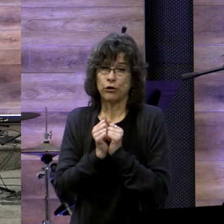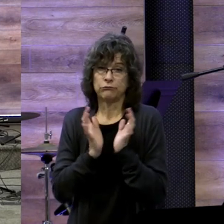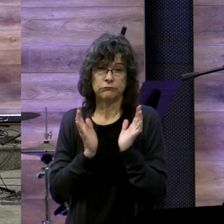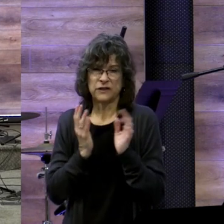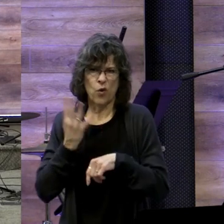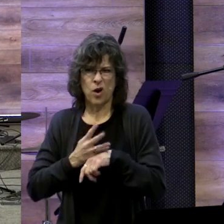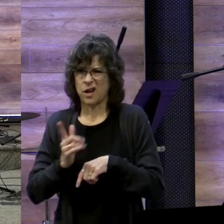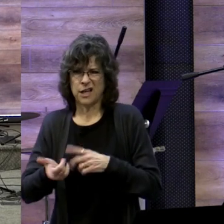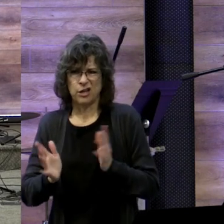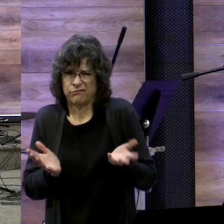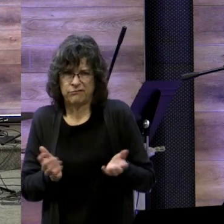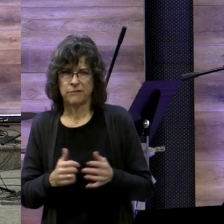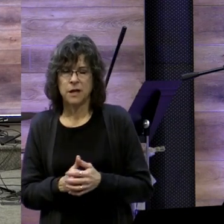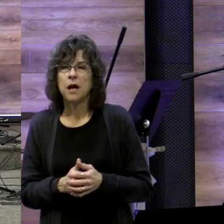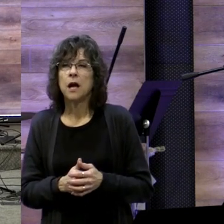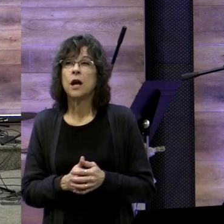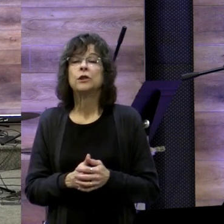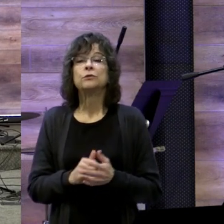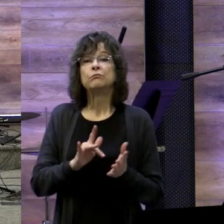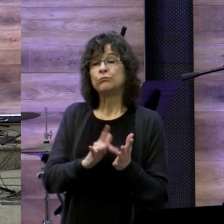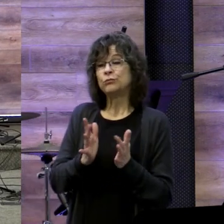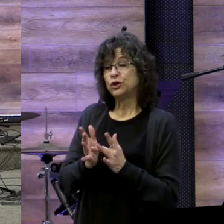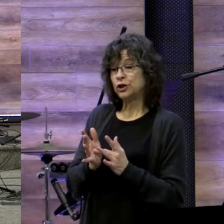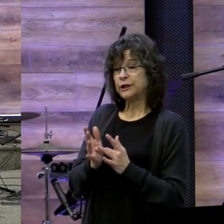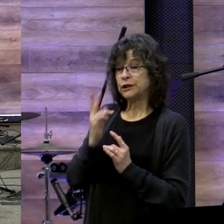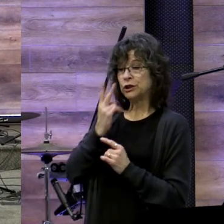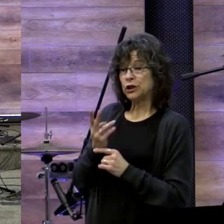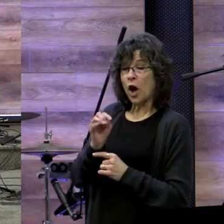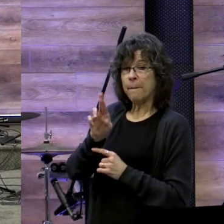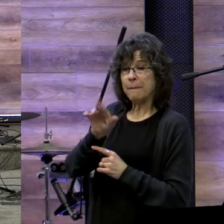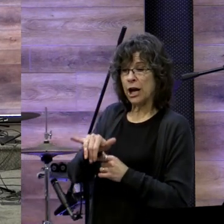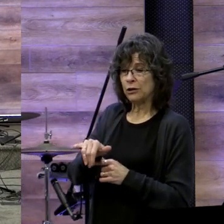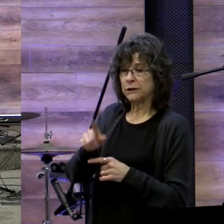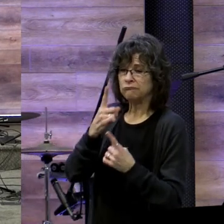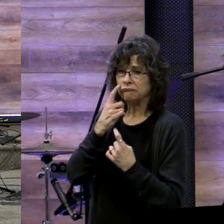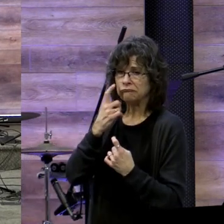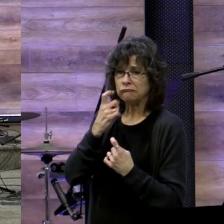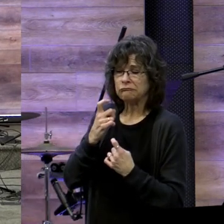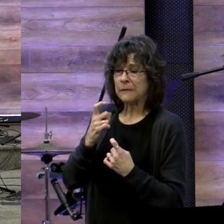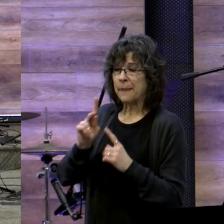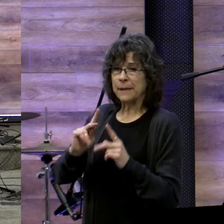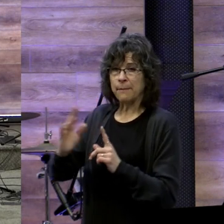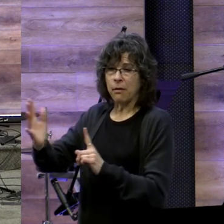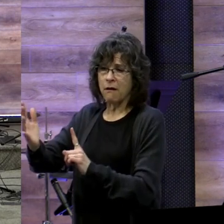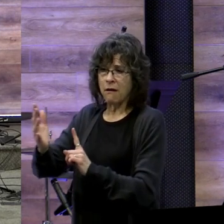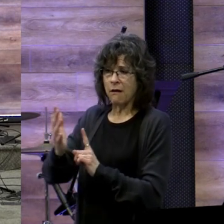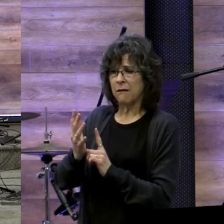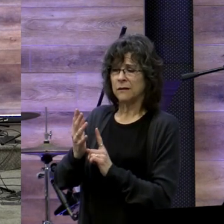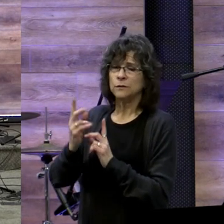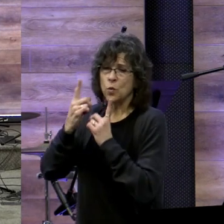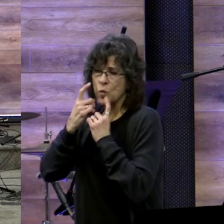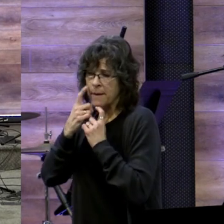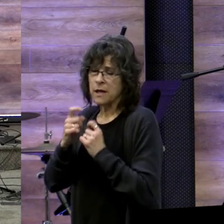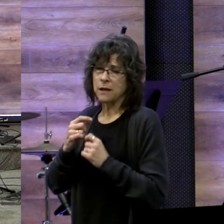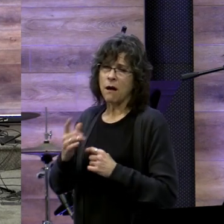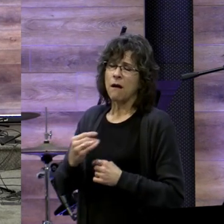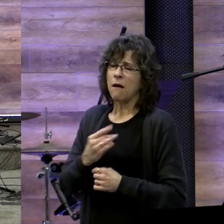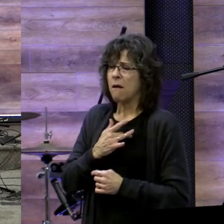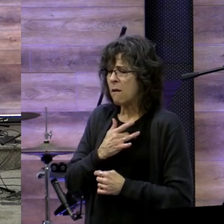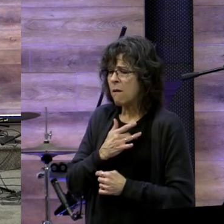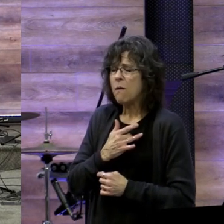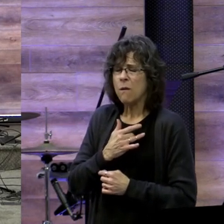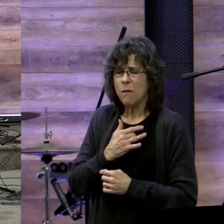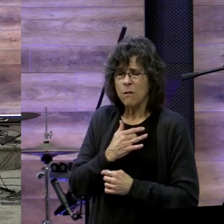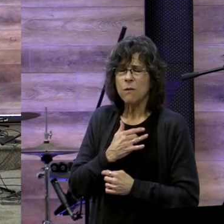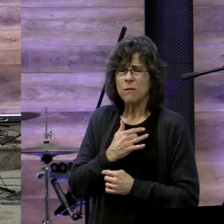When Jesus saw her, this now being Mary, weeping, and the Jews who had come with her also weeping, he was deeply moved in his spirit